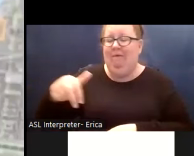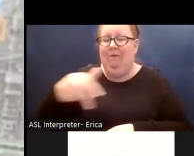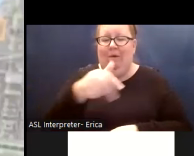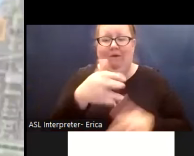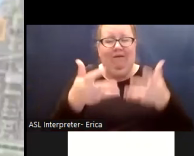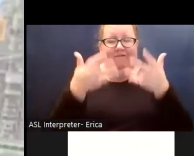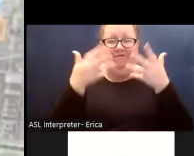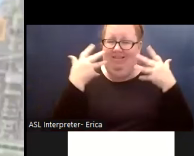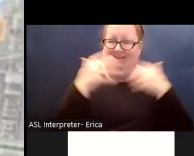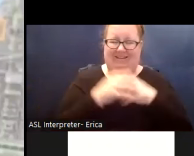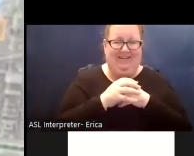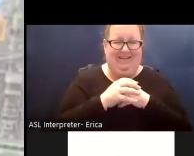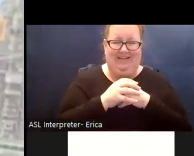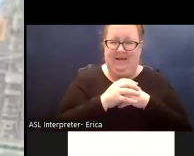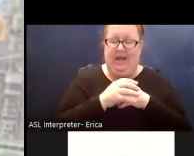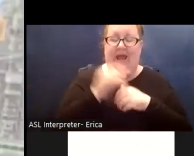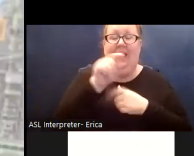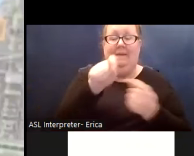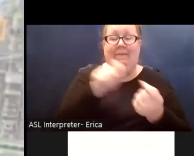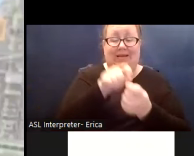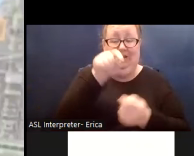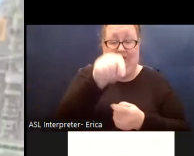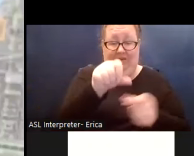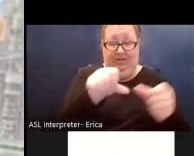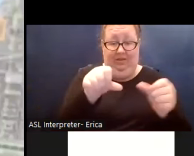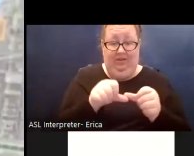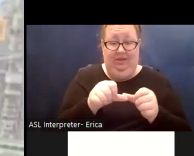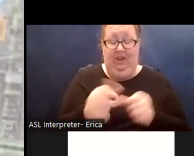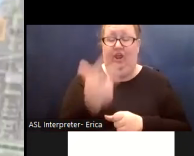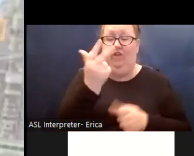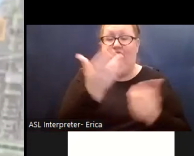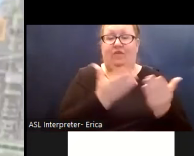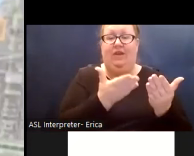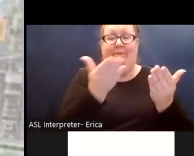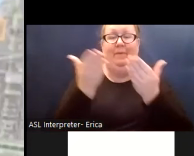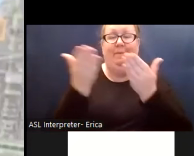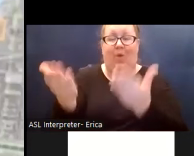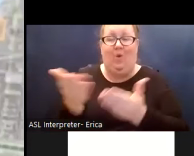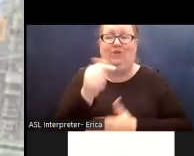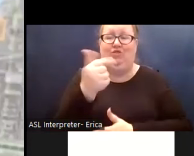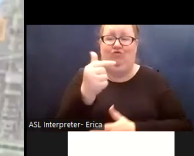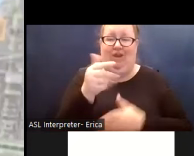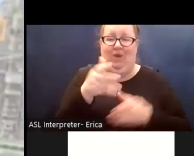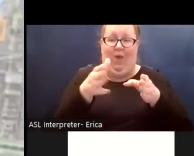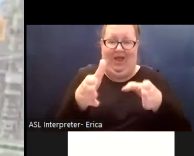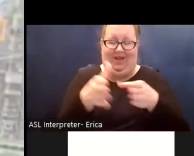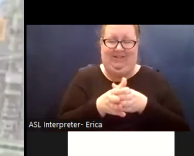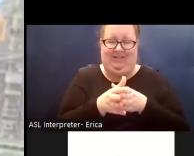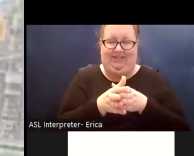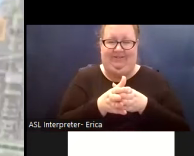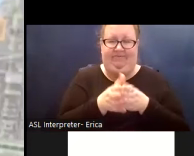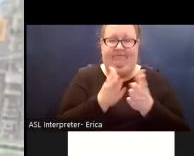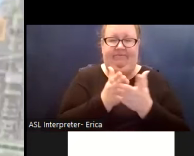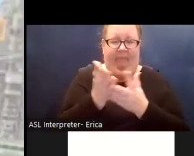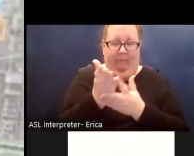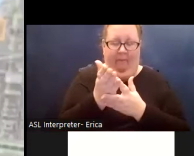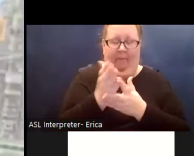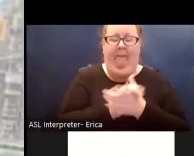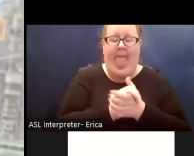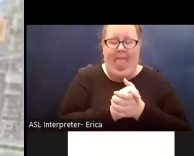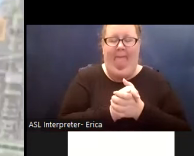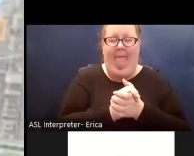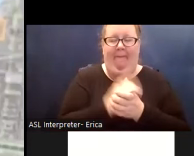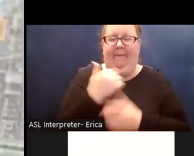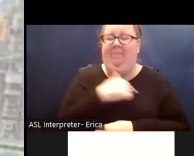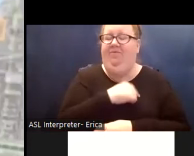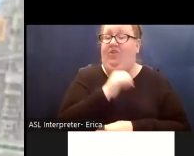why in particular in this area, there are 3 proposed greenways that would run through. So we